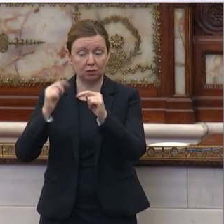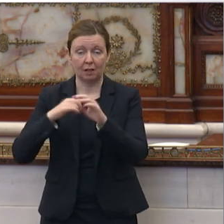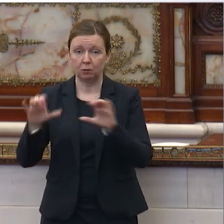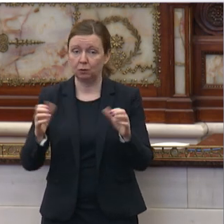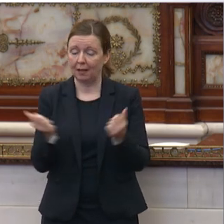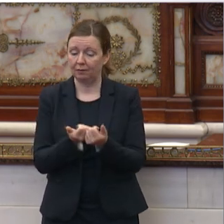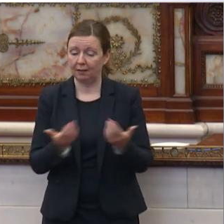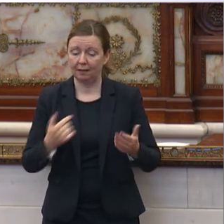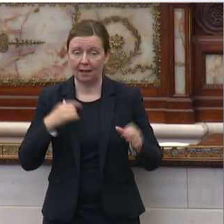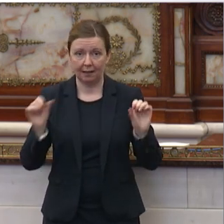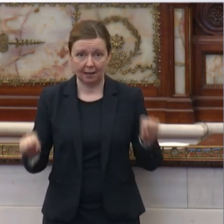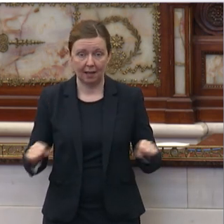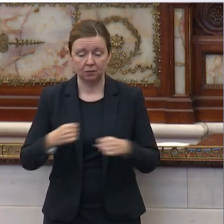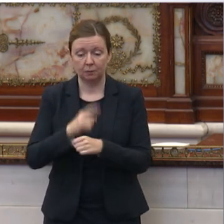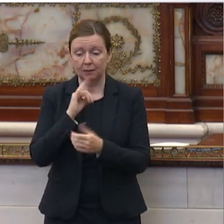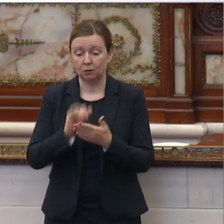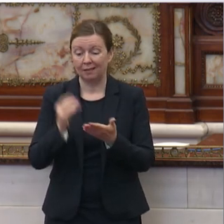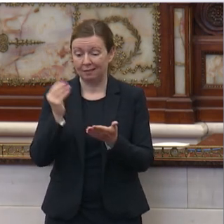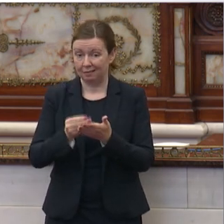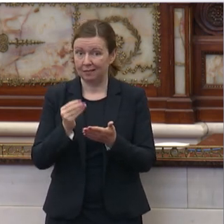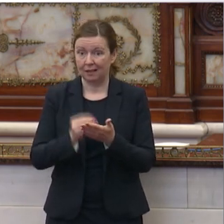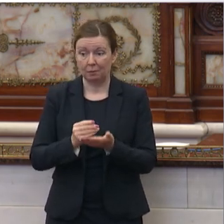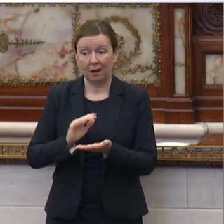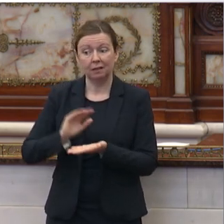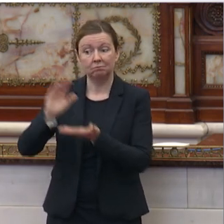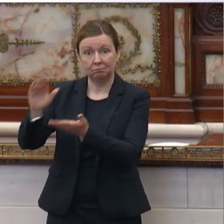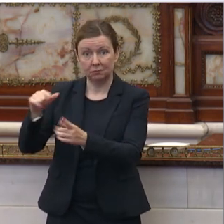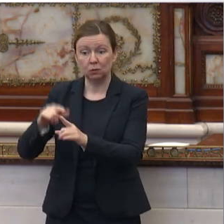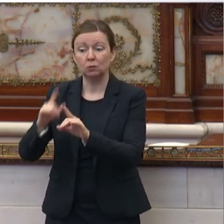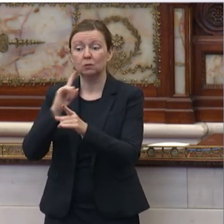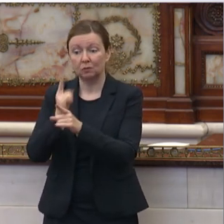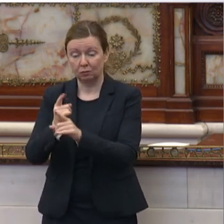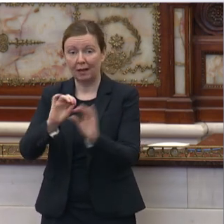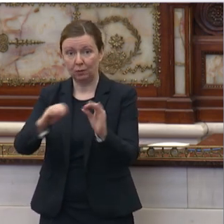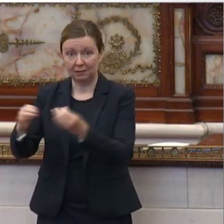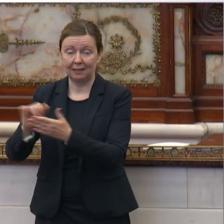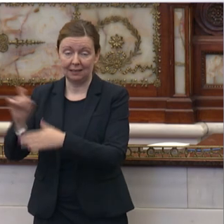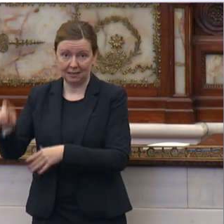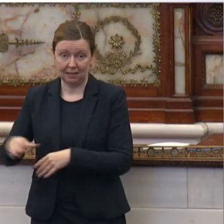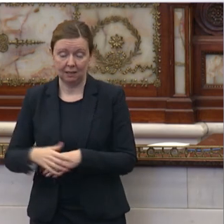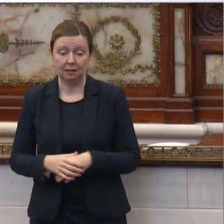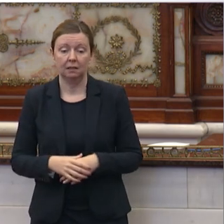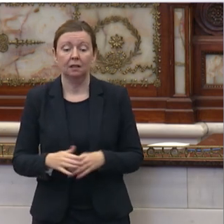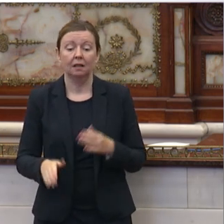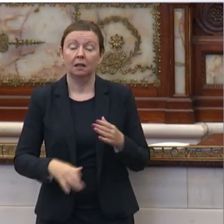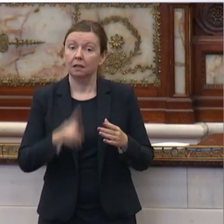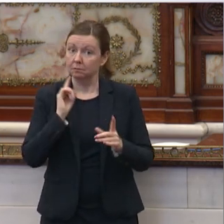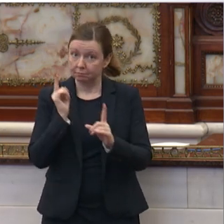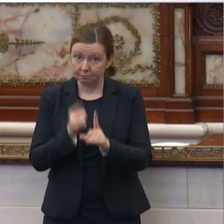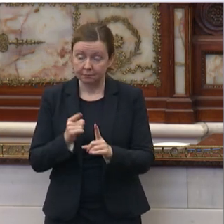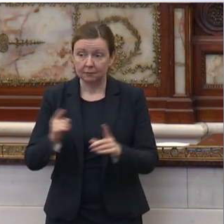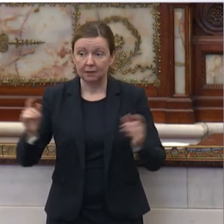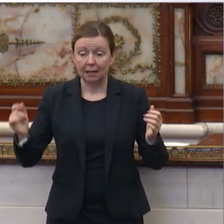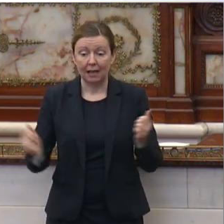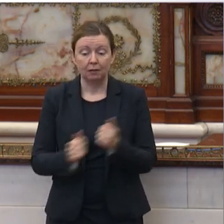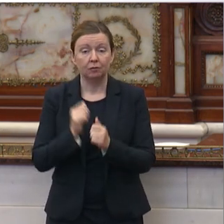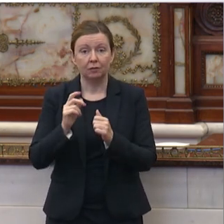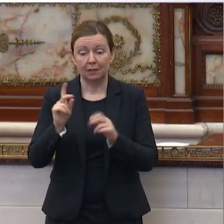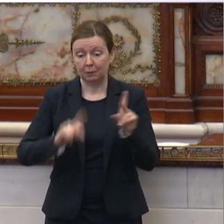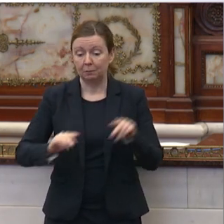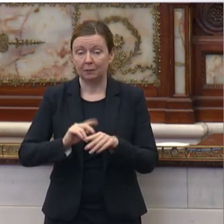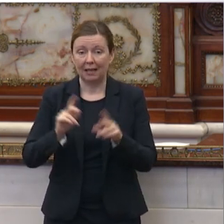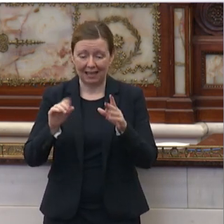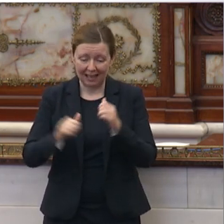everything I can to ensure that the money gets to the organizations that need it most. At the end of the day, every Philadelphia